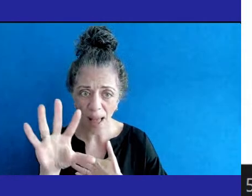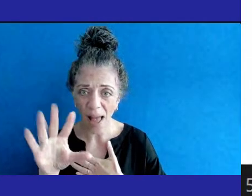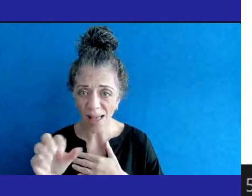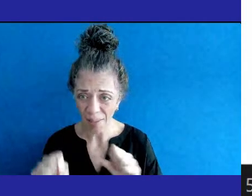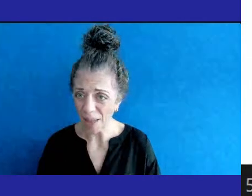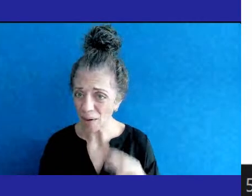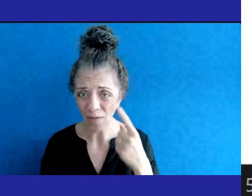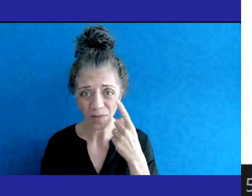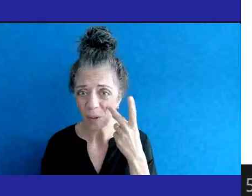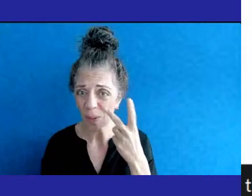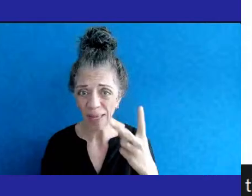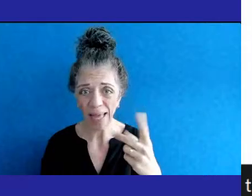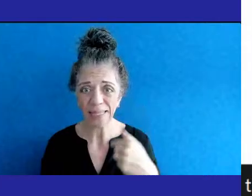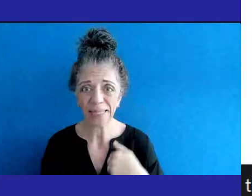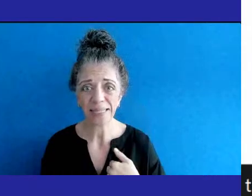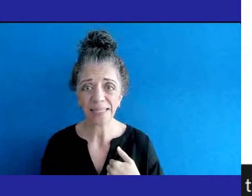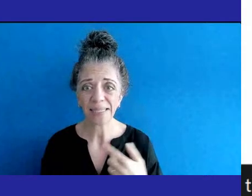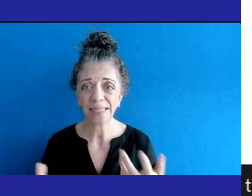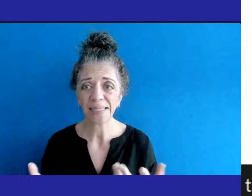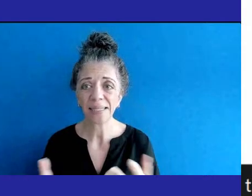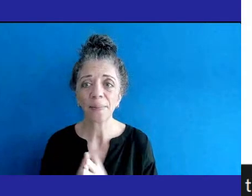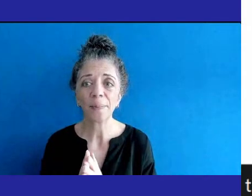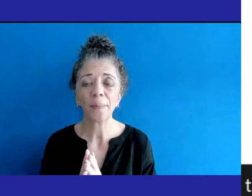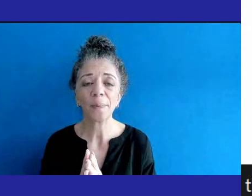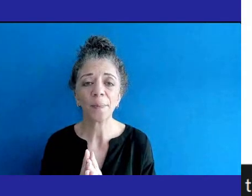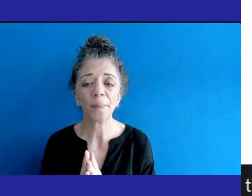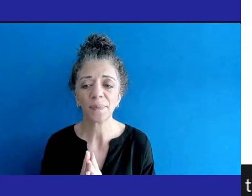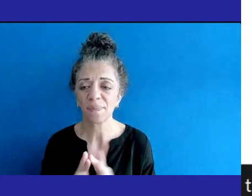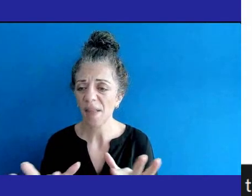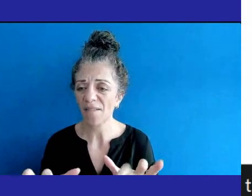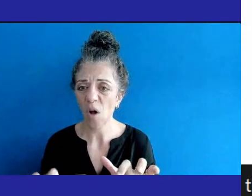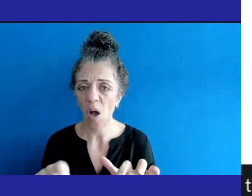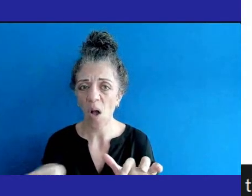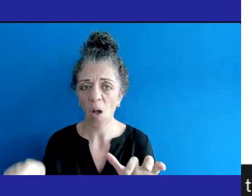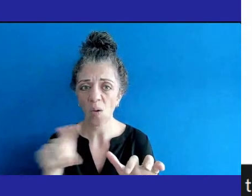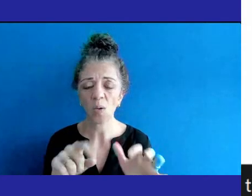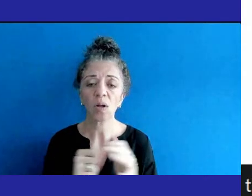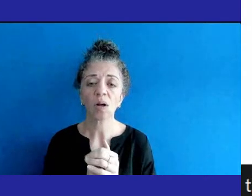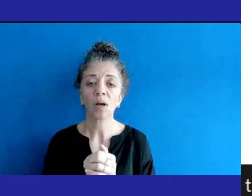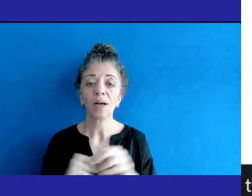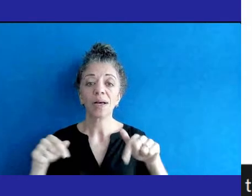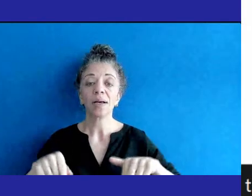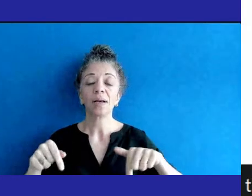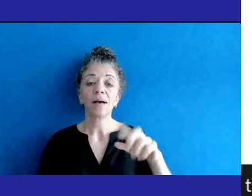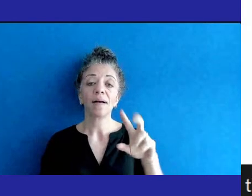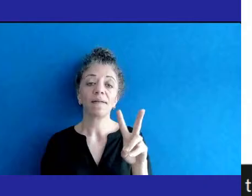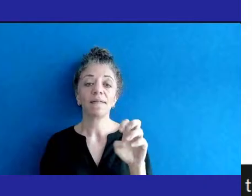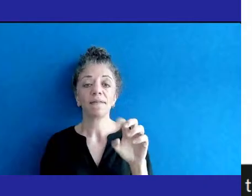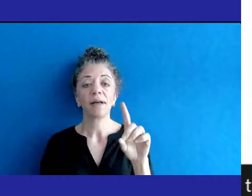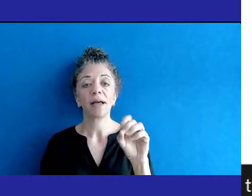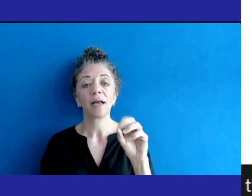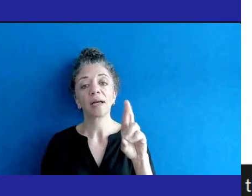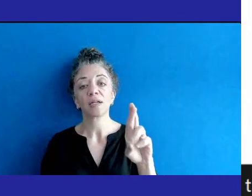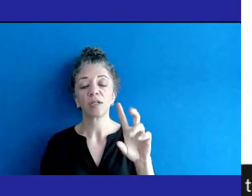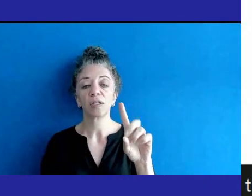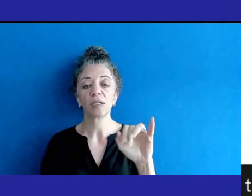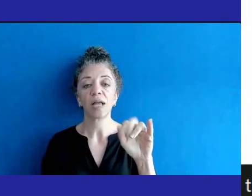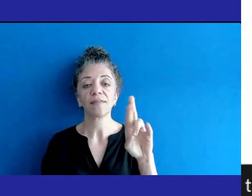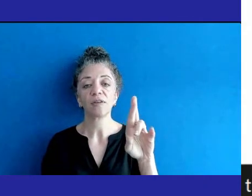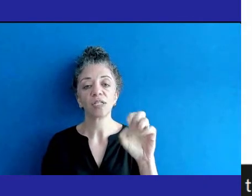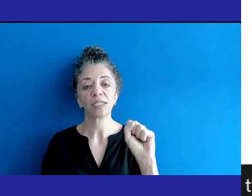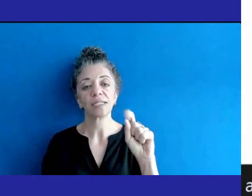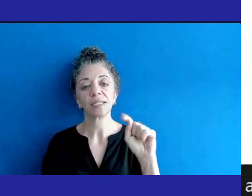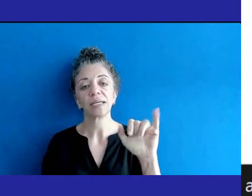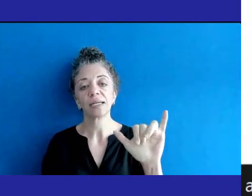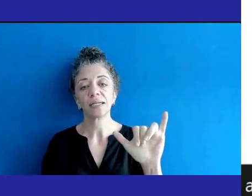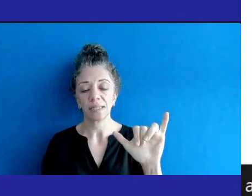adequate performance. Yeah. This is the vendor diversity slide. The diversity team recommended a